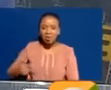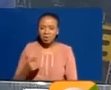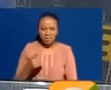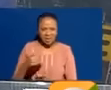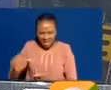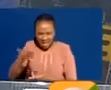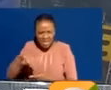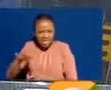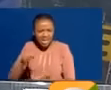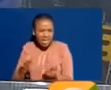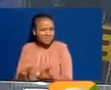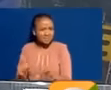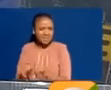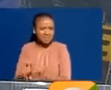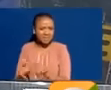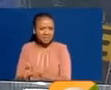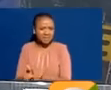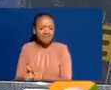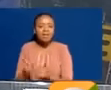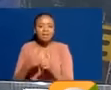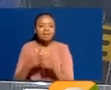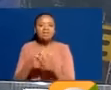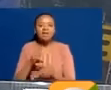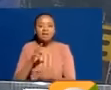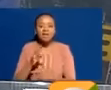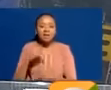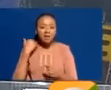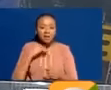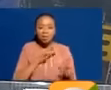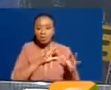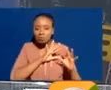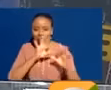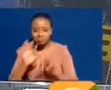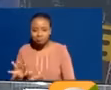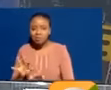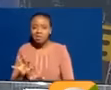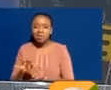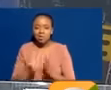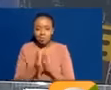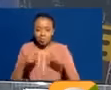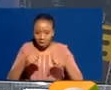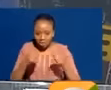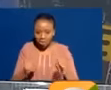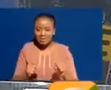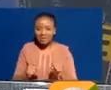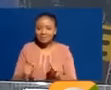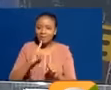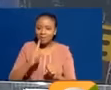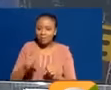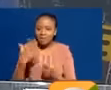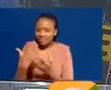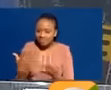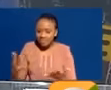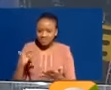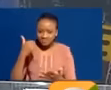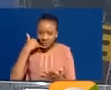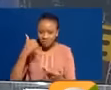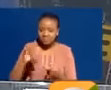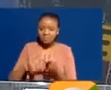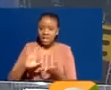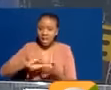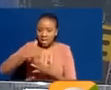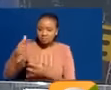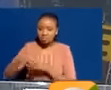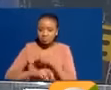estate before the criminals disappeared with his phone and laptop. Well, this attack brings to three the number of